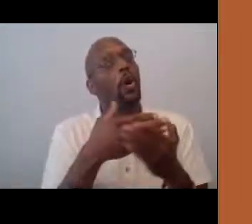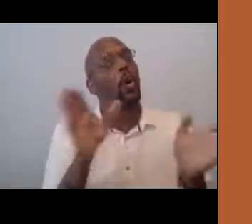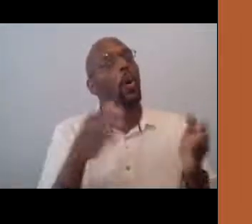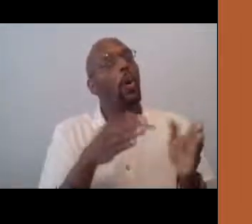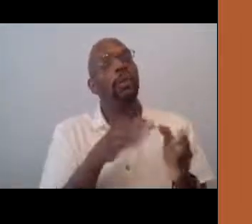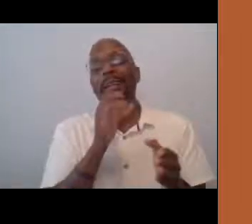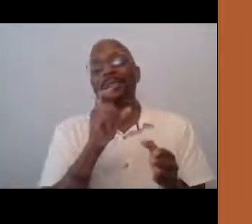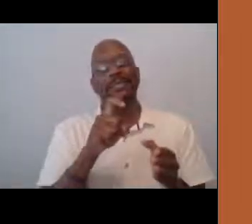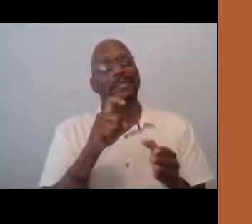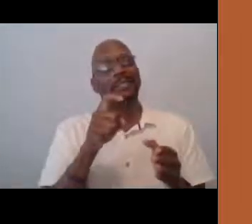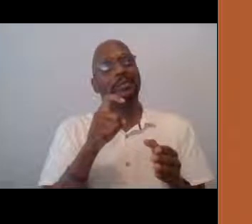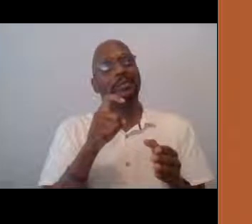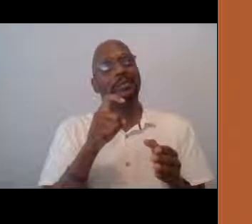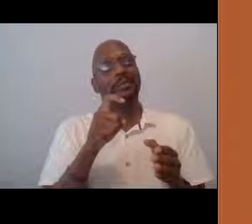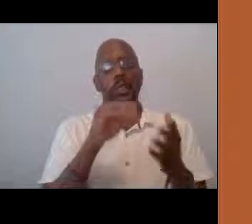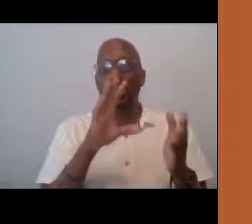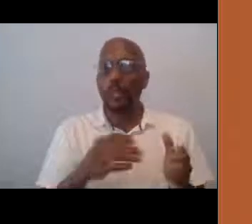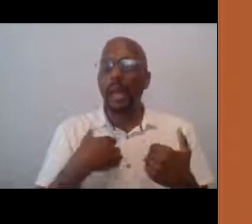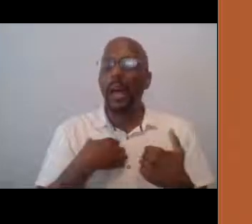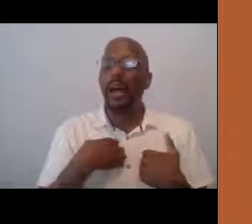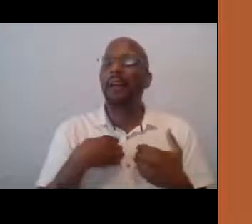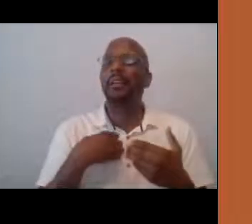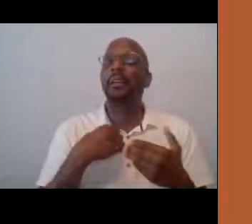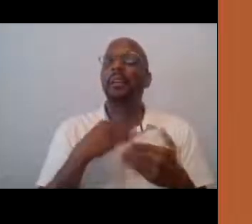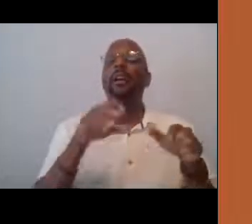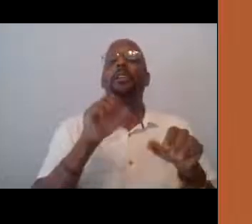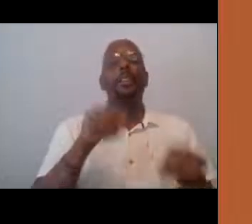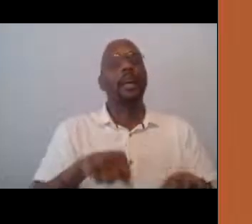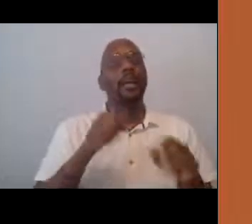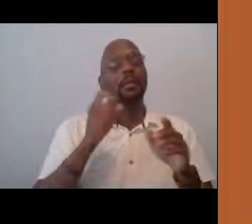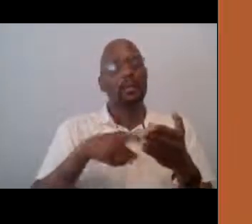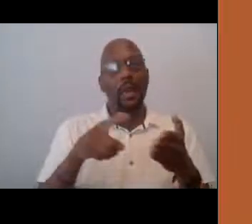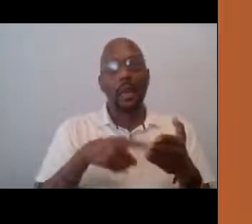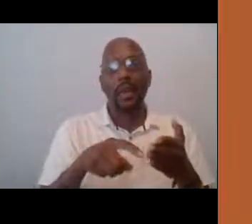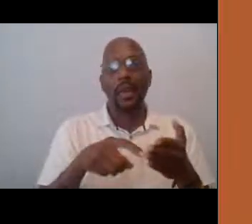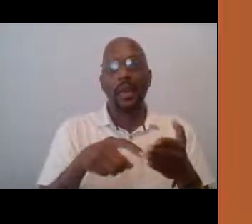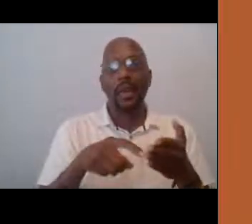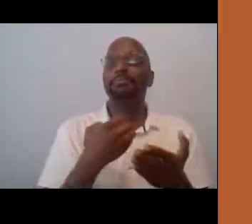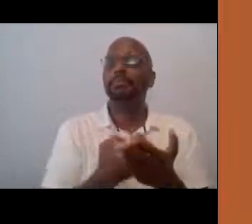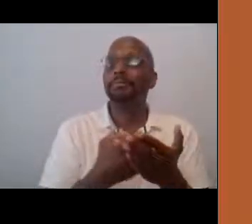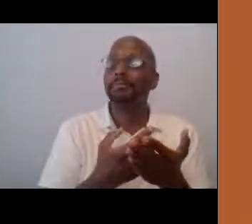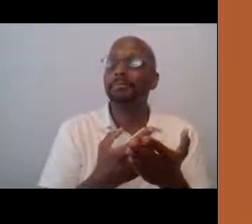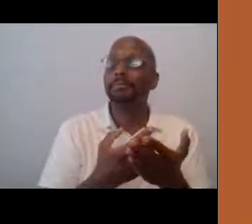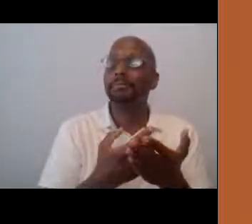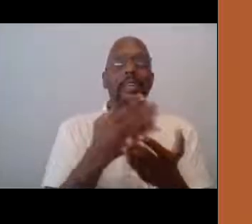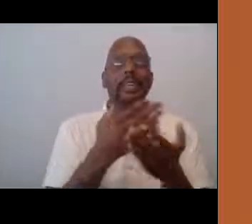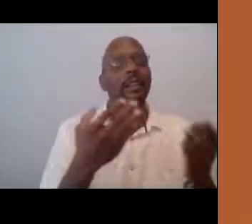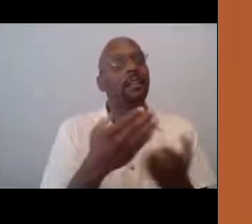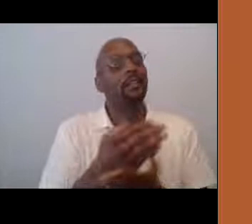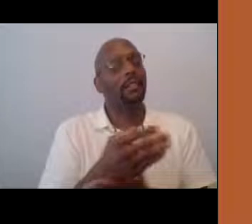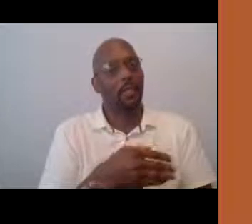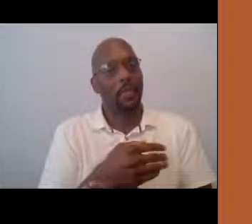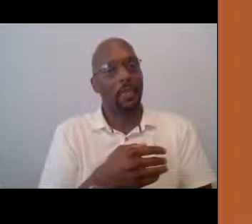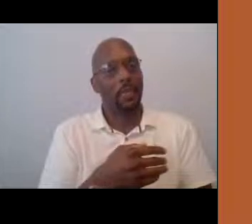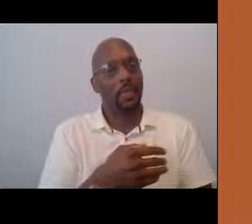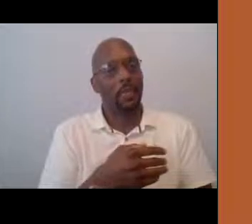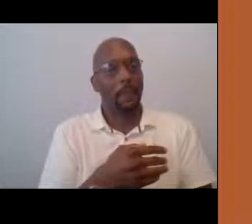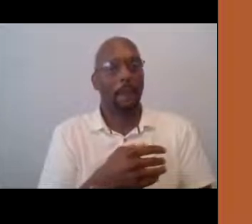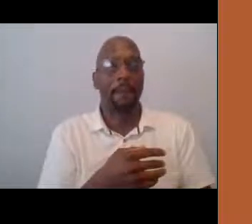to get affordable housing, that they can really build a life here. And so I think this is a really big statement about who you want to bring